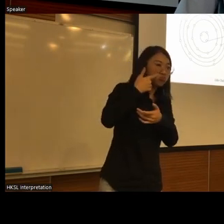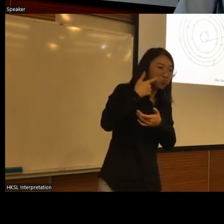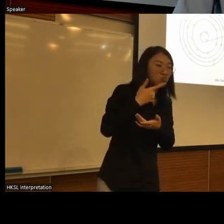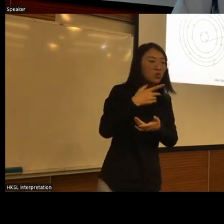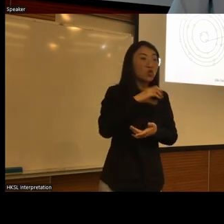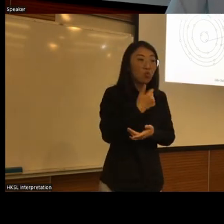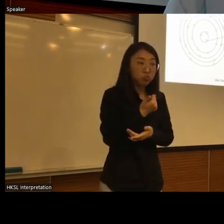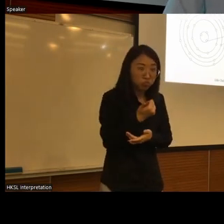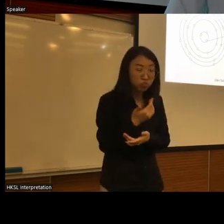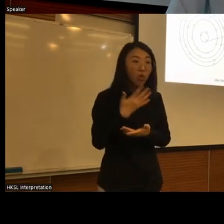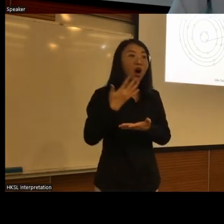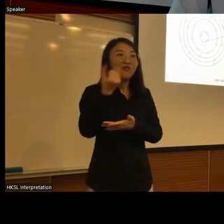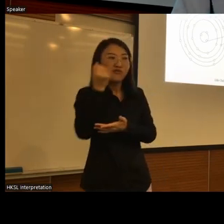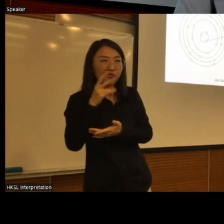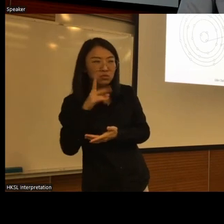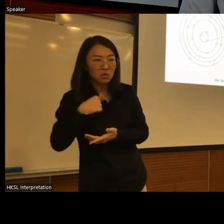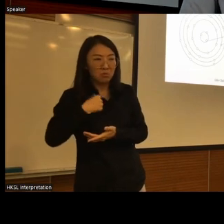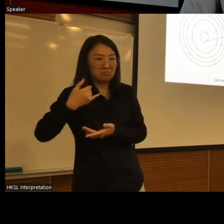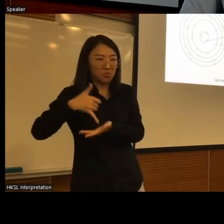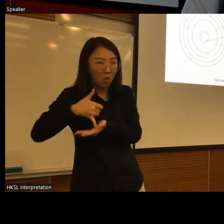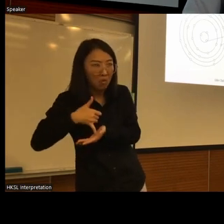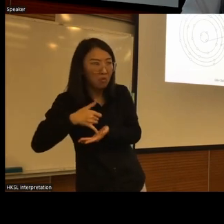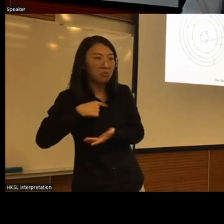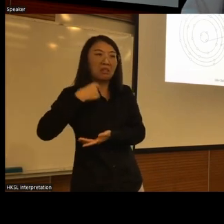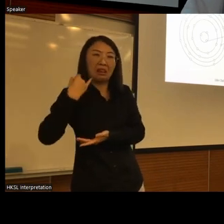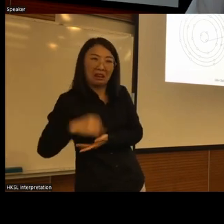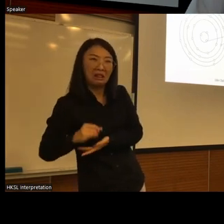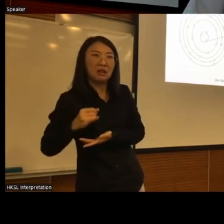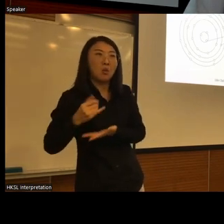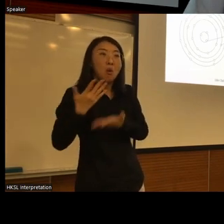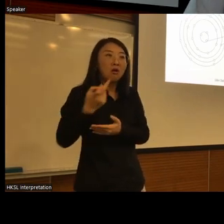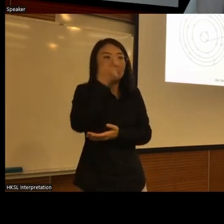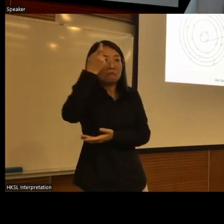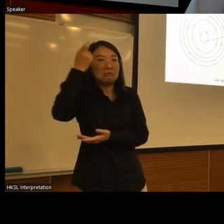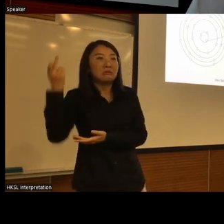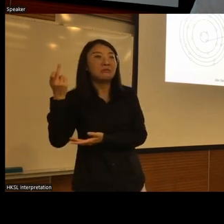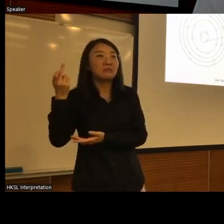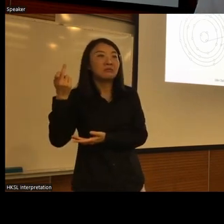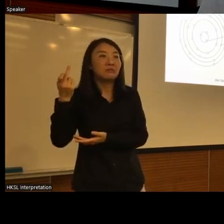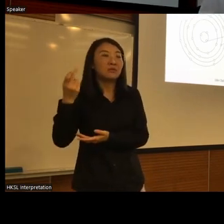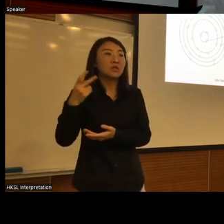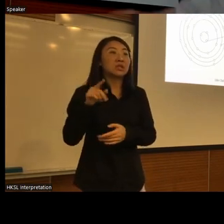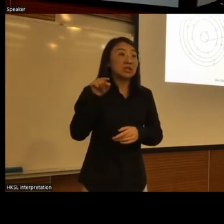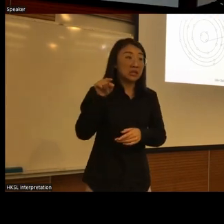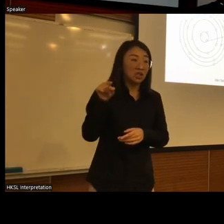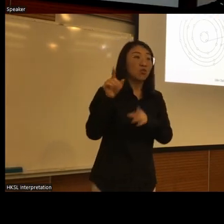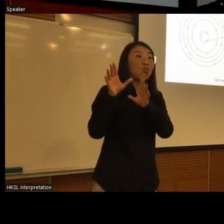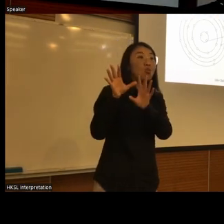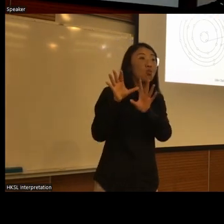available, some of them are almost not available. You can represent